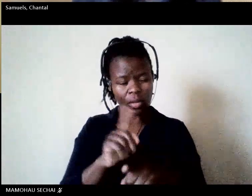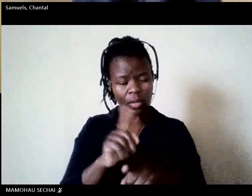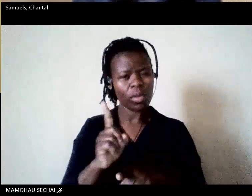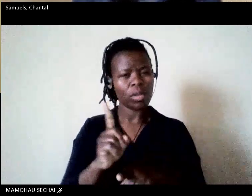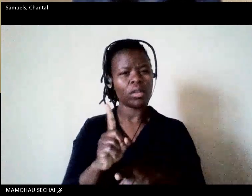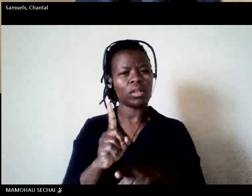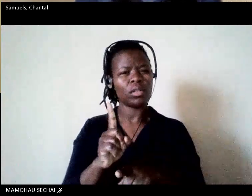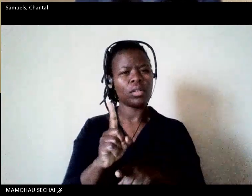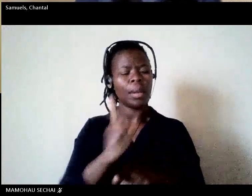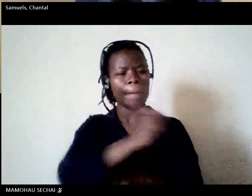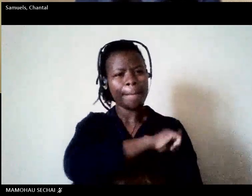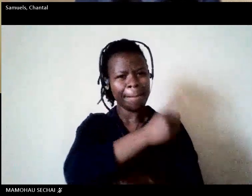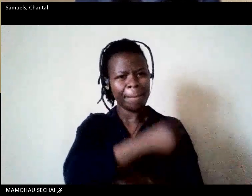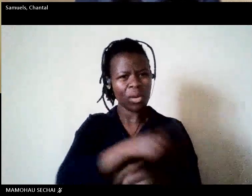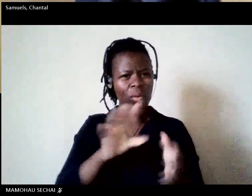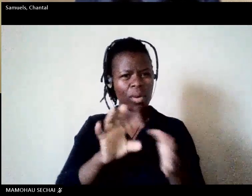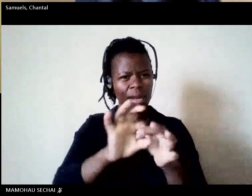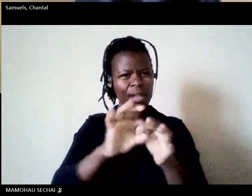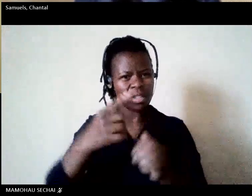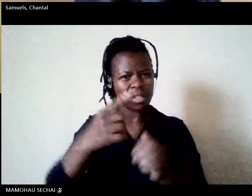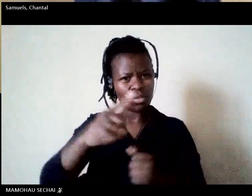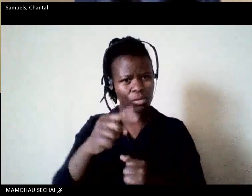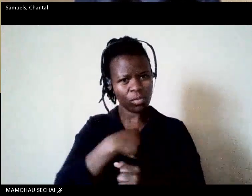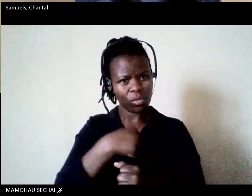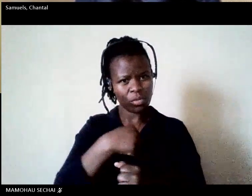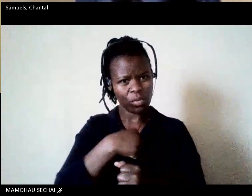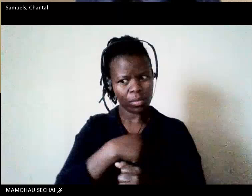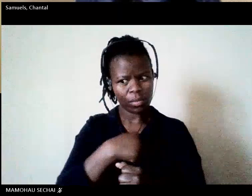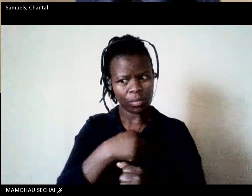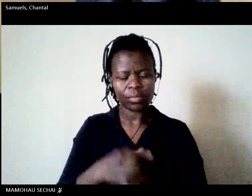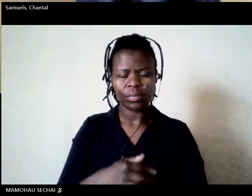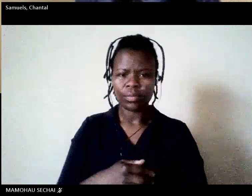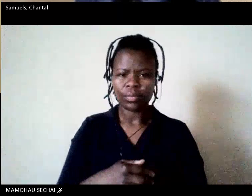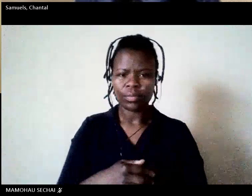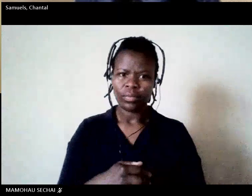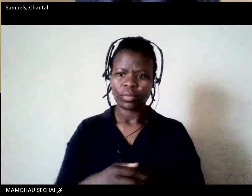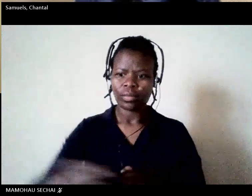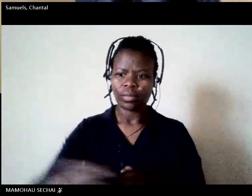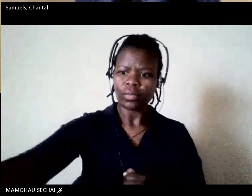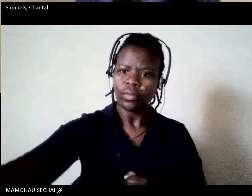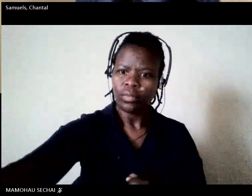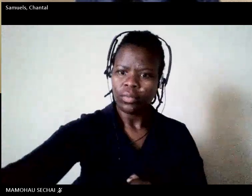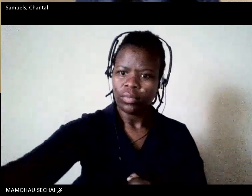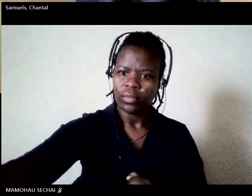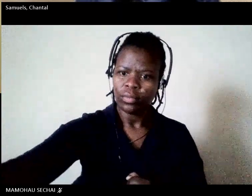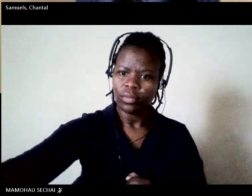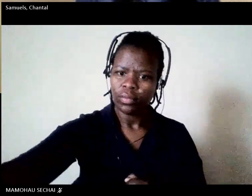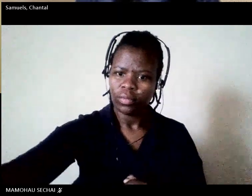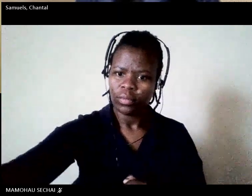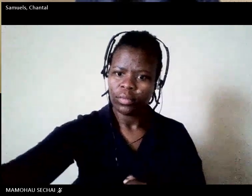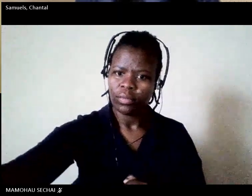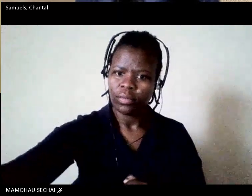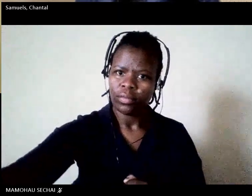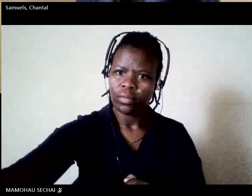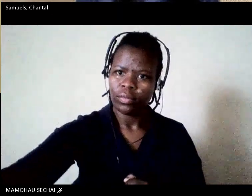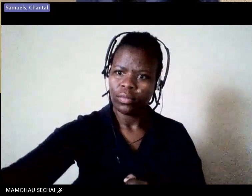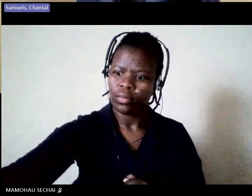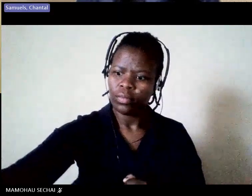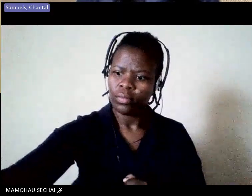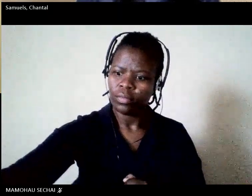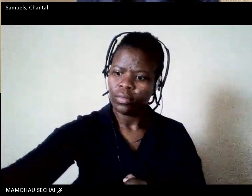the question is no longer only whether persons with disabilities have rights on paper, but whether those rights are actually experienced in